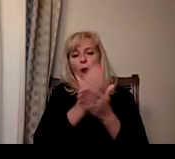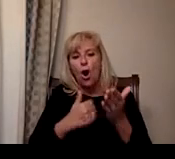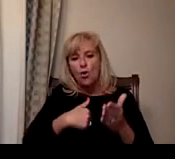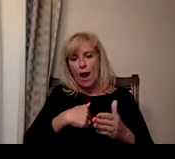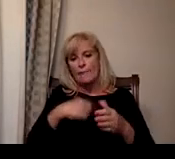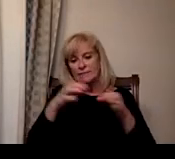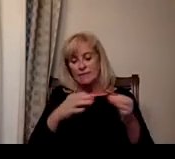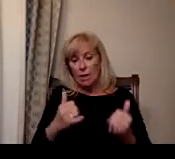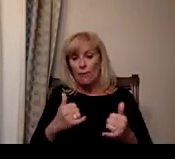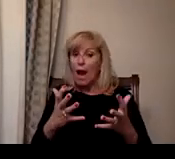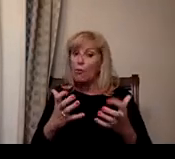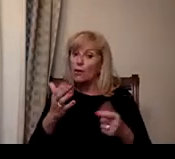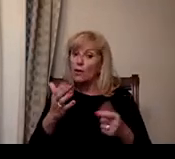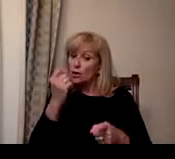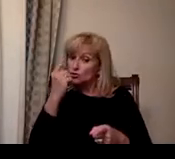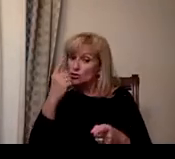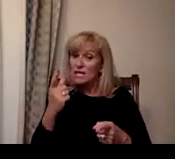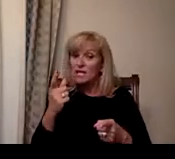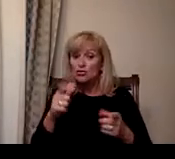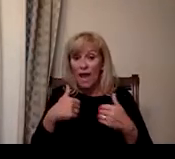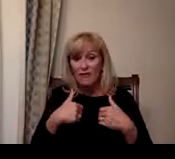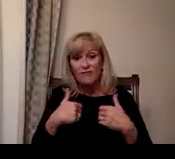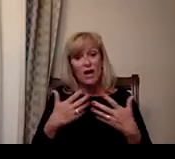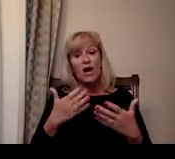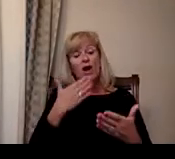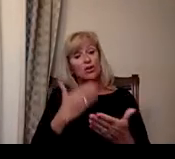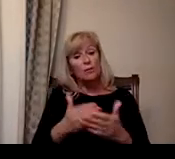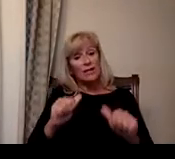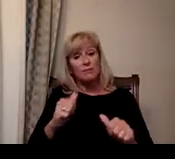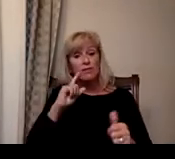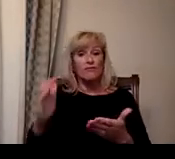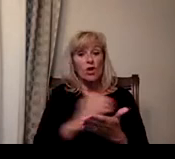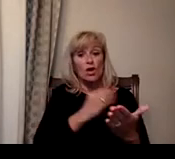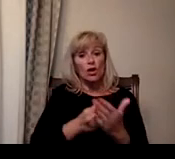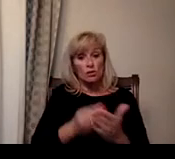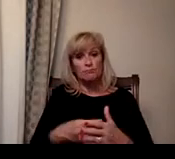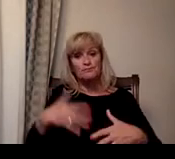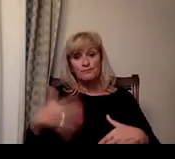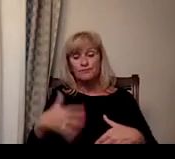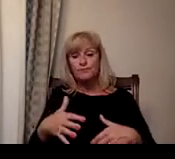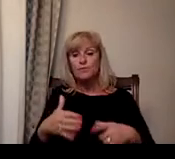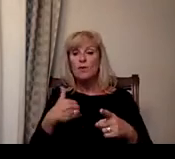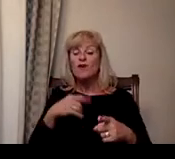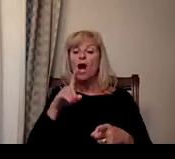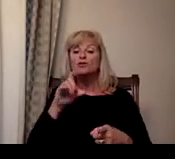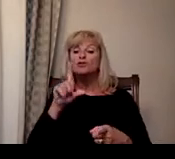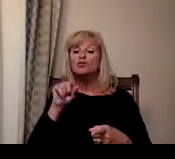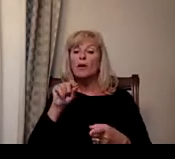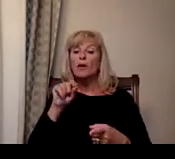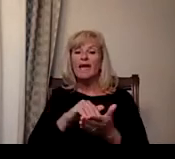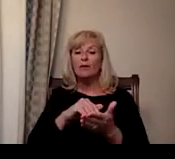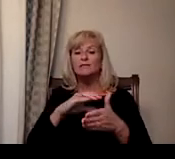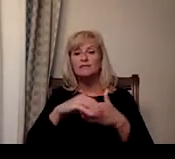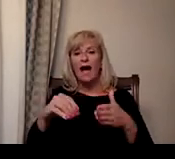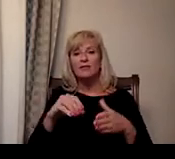the earning capacity that you truly have in this. We have $120,000 in rank advancement bonuses.